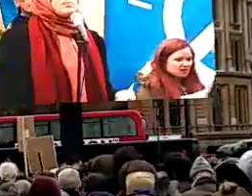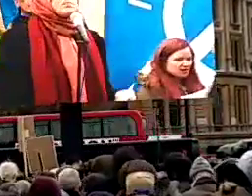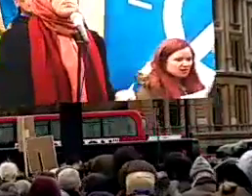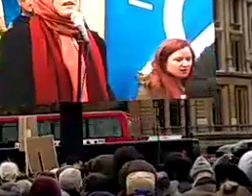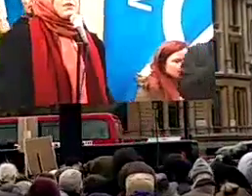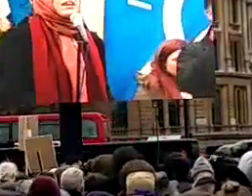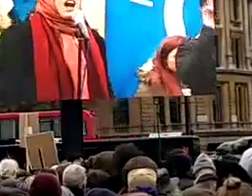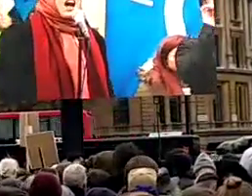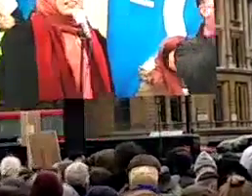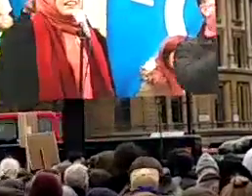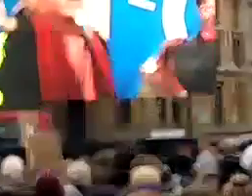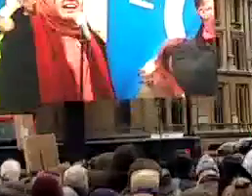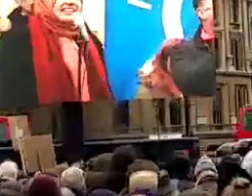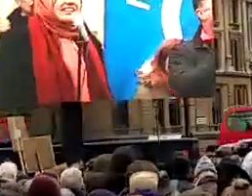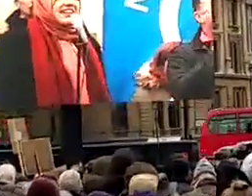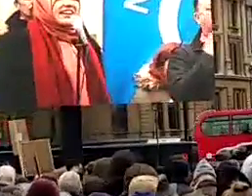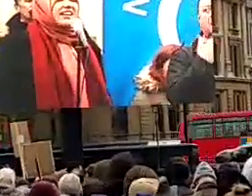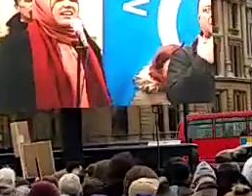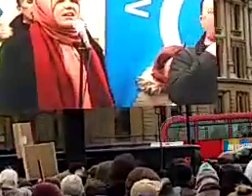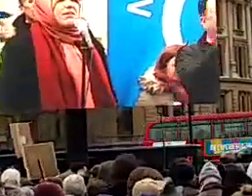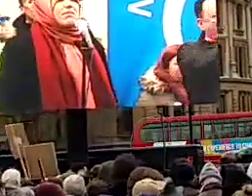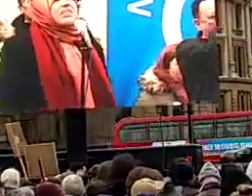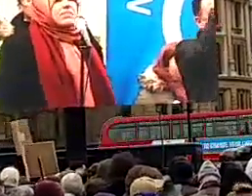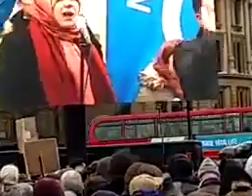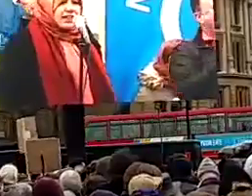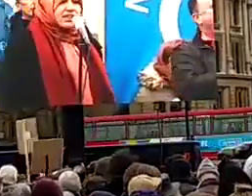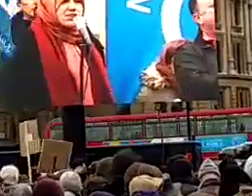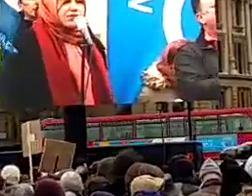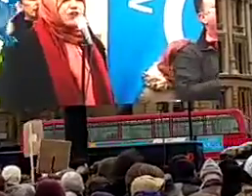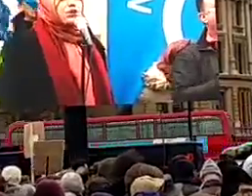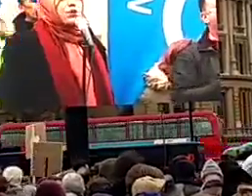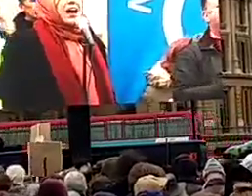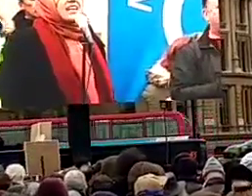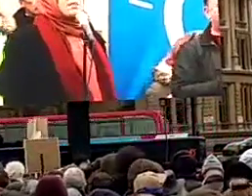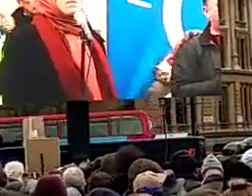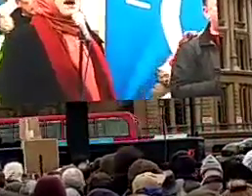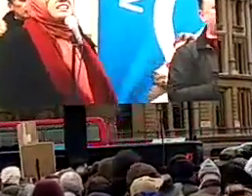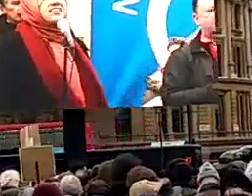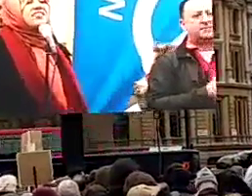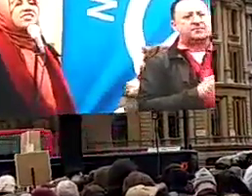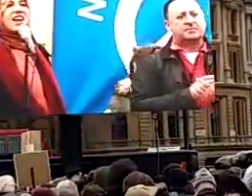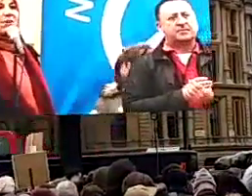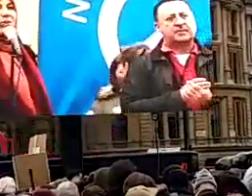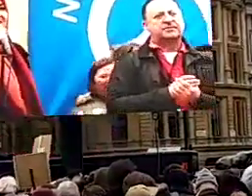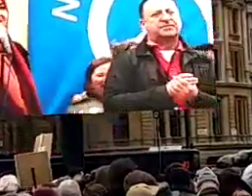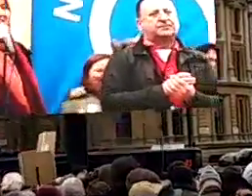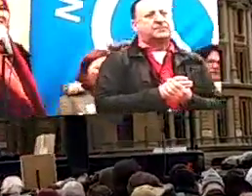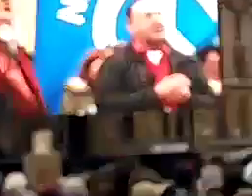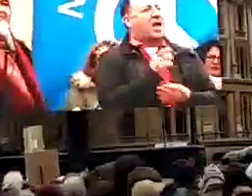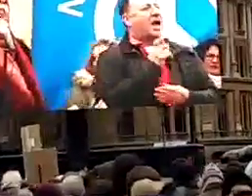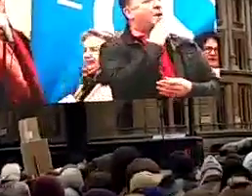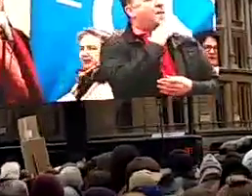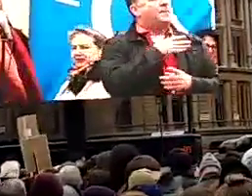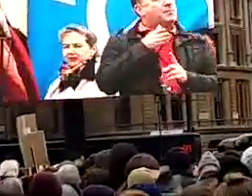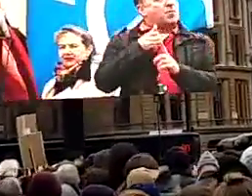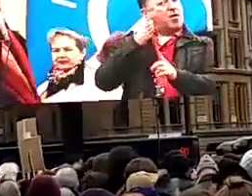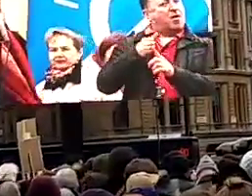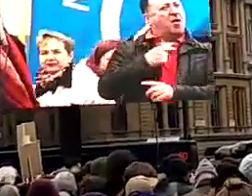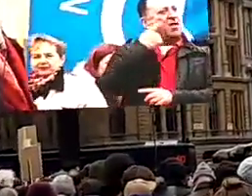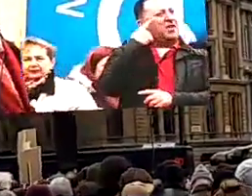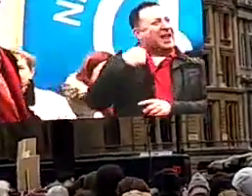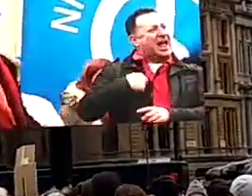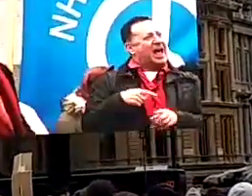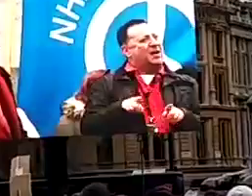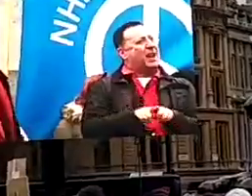And has been regarded lately by the mindless few as a passive terrorist. I